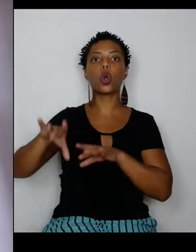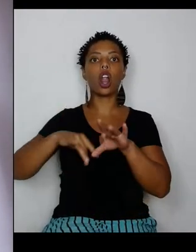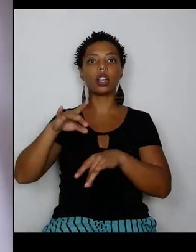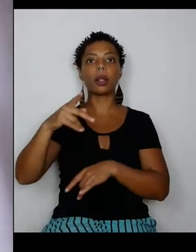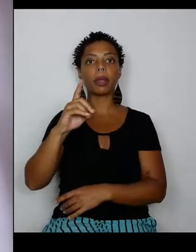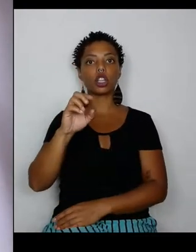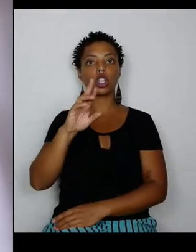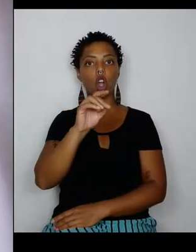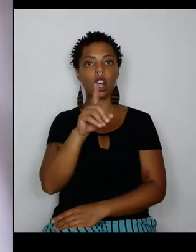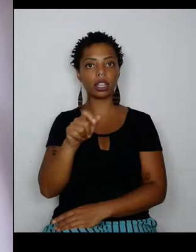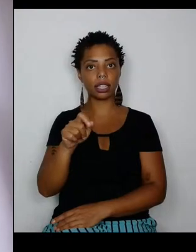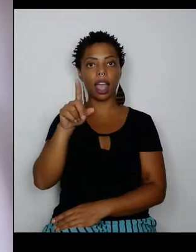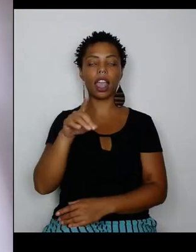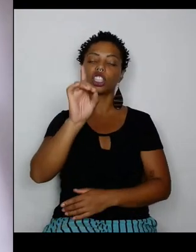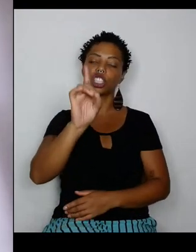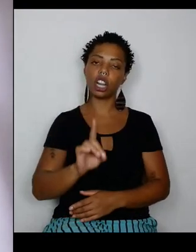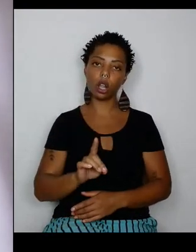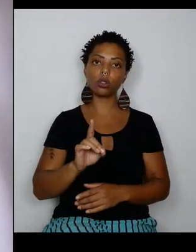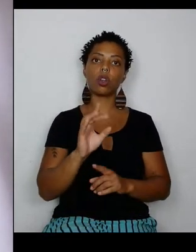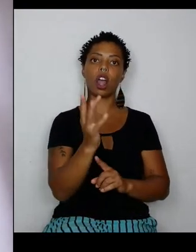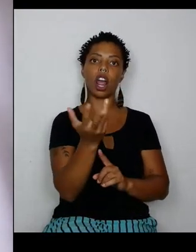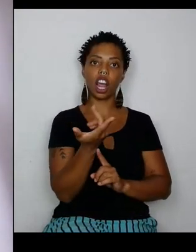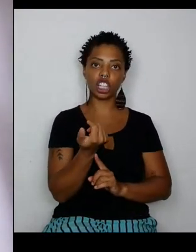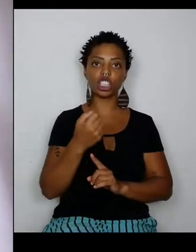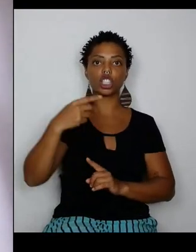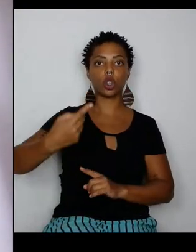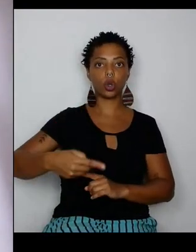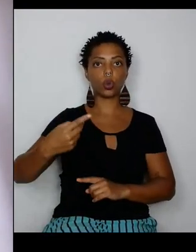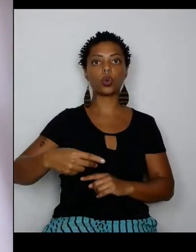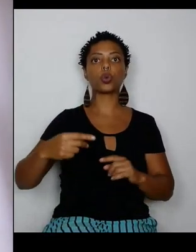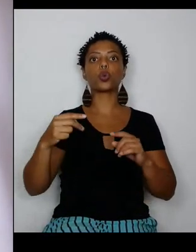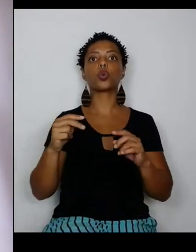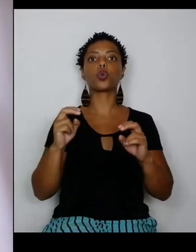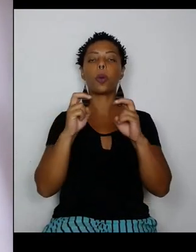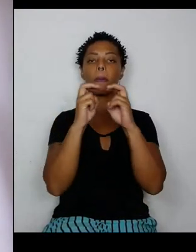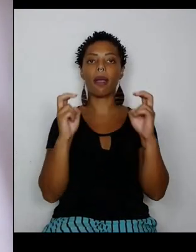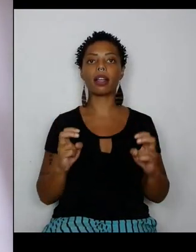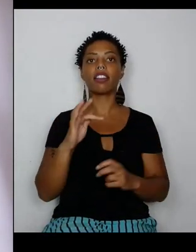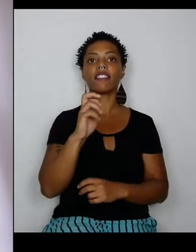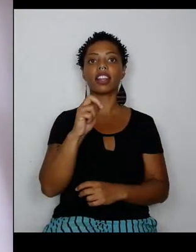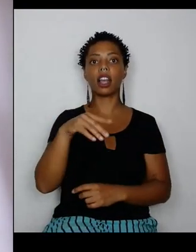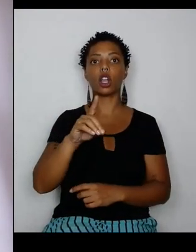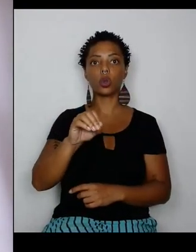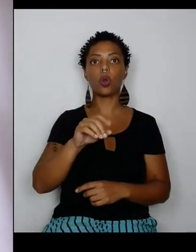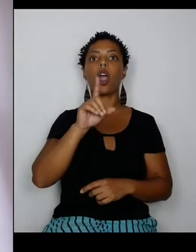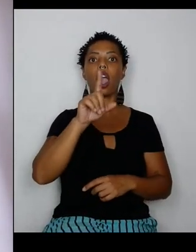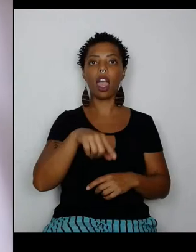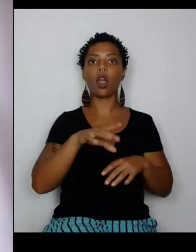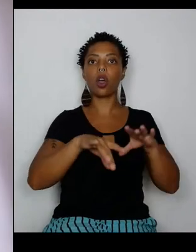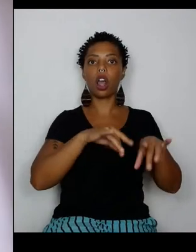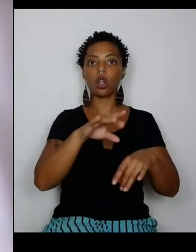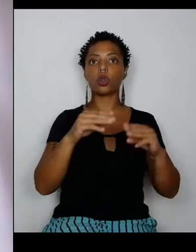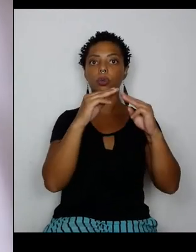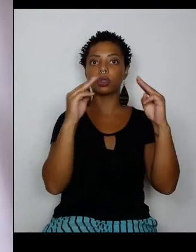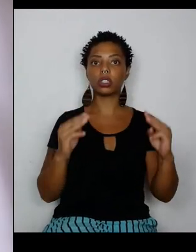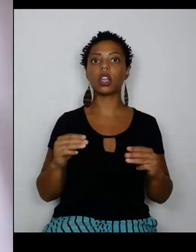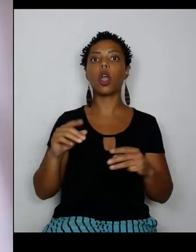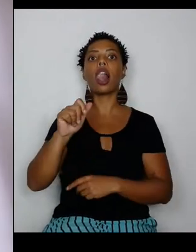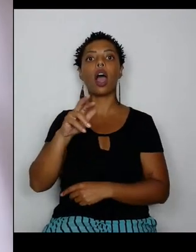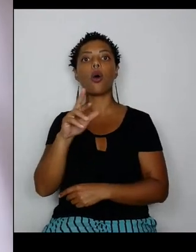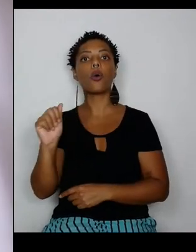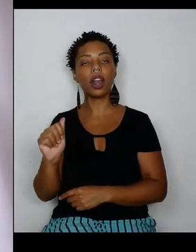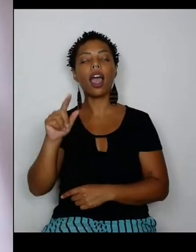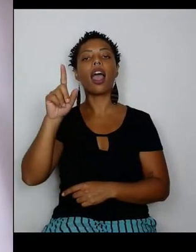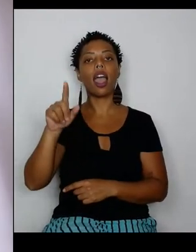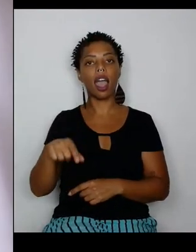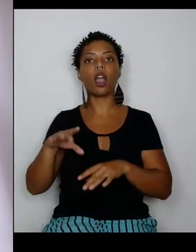by adreno pedraza the artistic director of masp fernando oliva curator of the museum and lara cosende